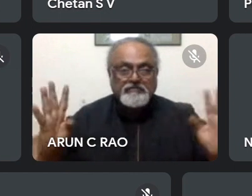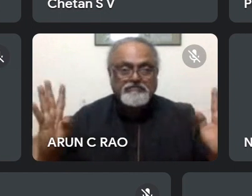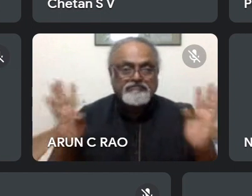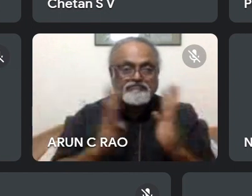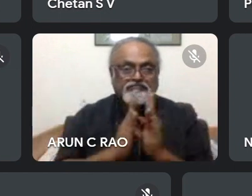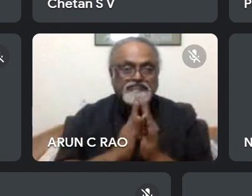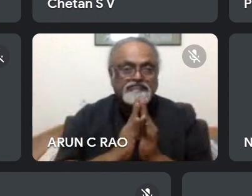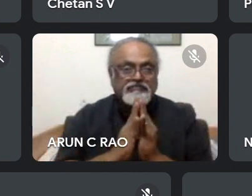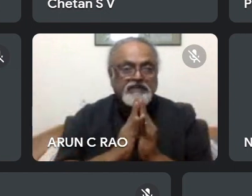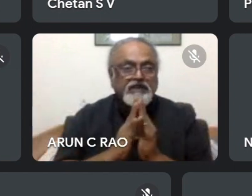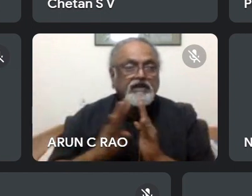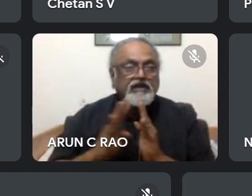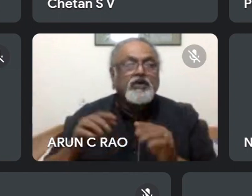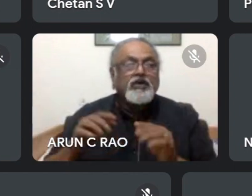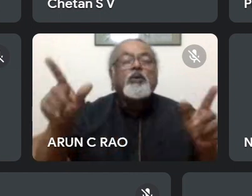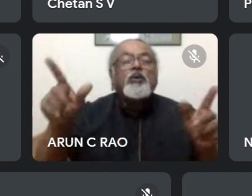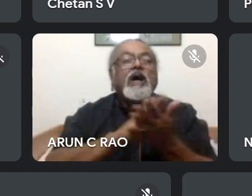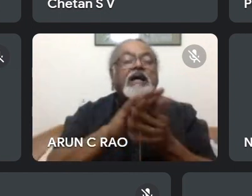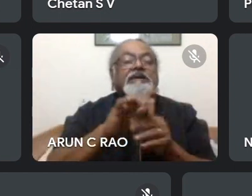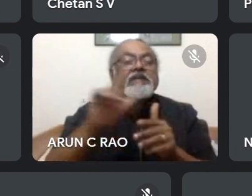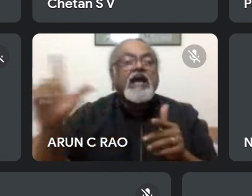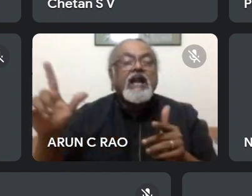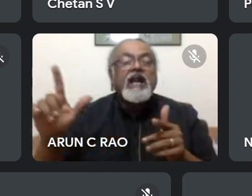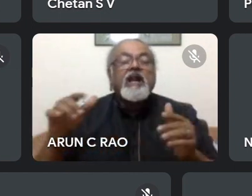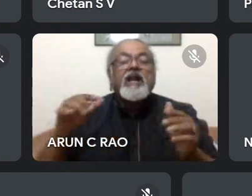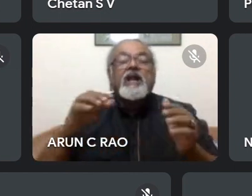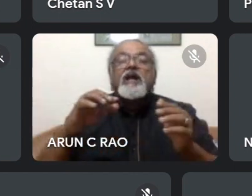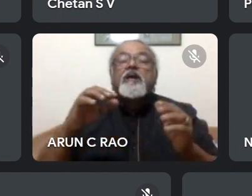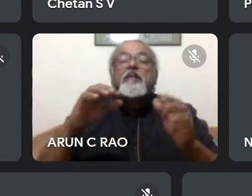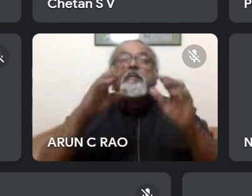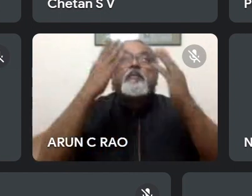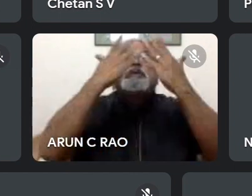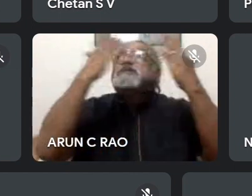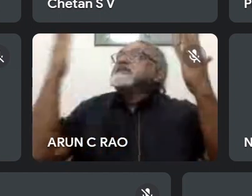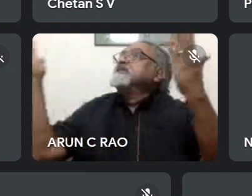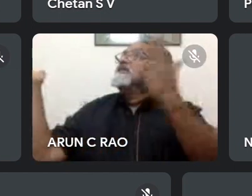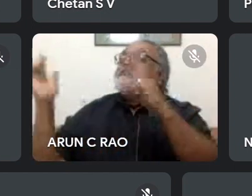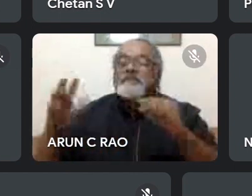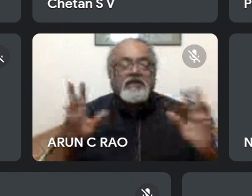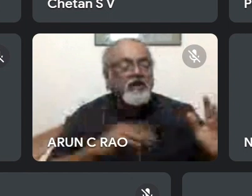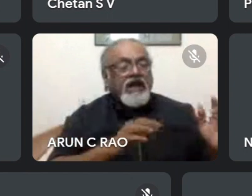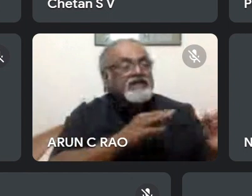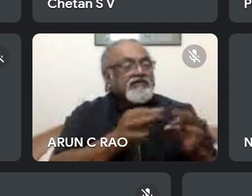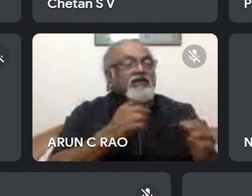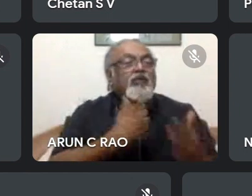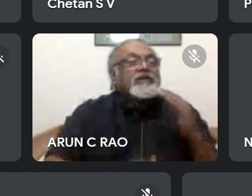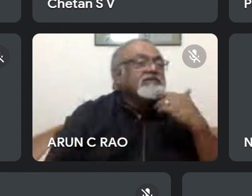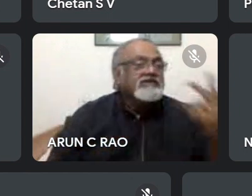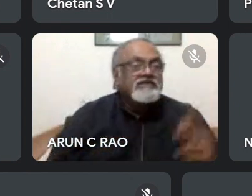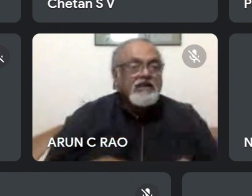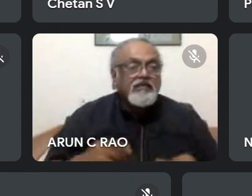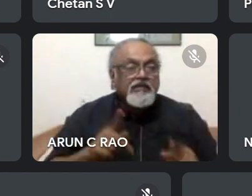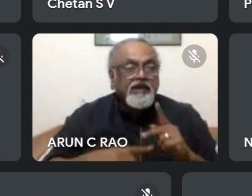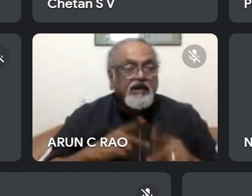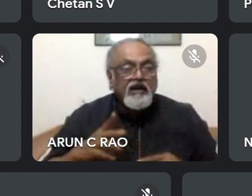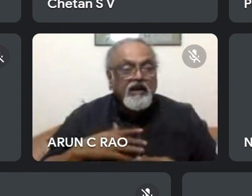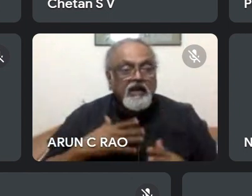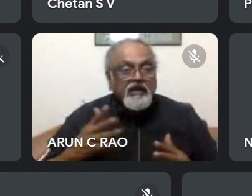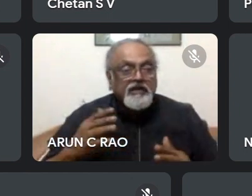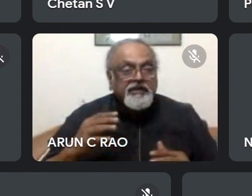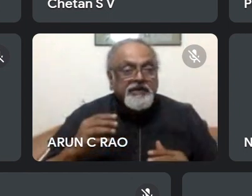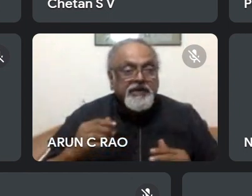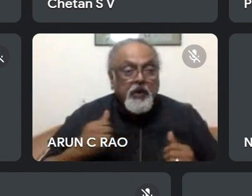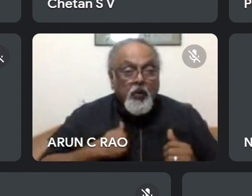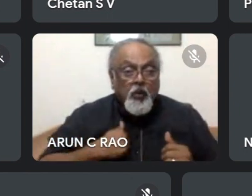them the planes, make them touch the planes, and explain what they are seeing. Right. Some of the candidates, I mean, some of